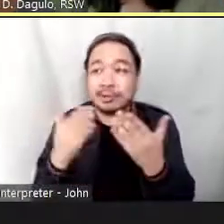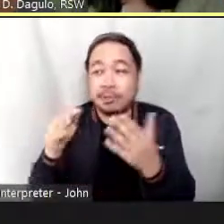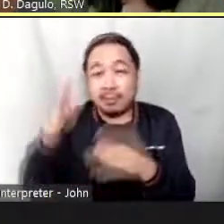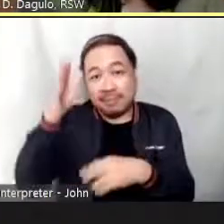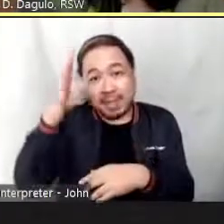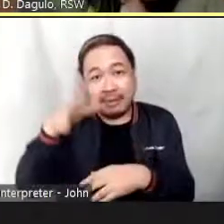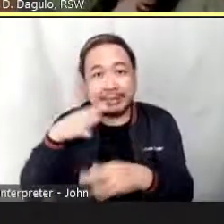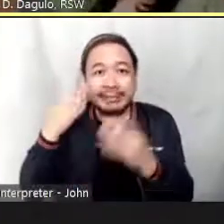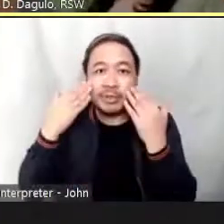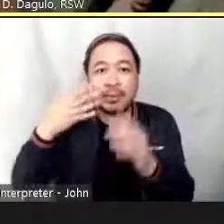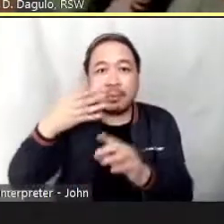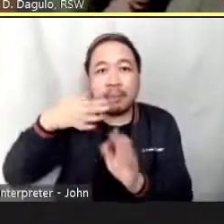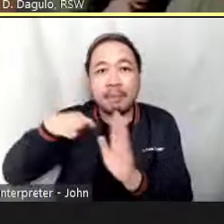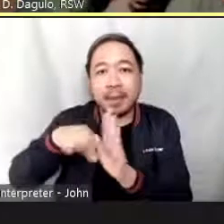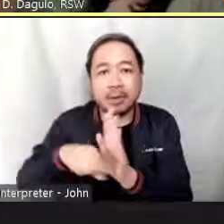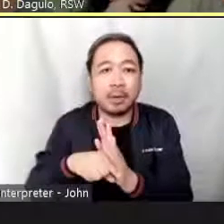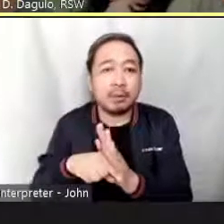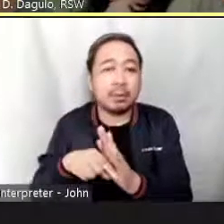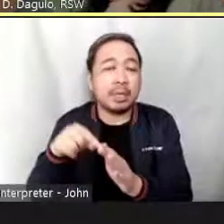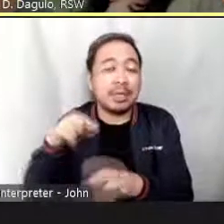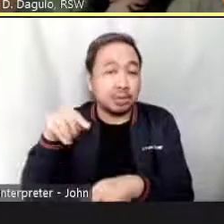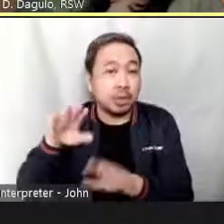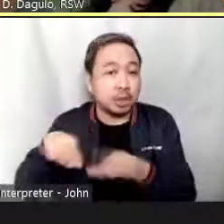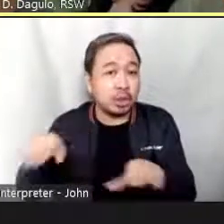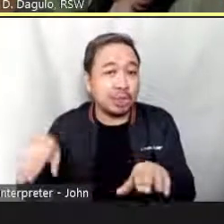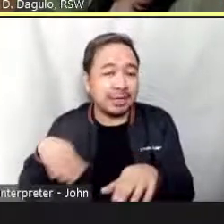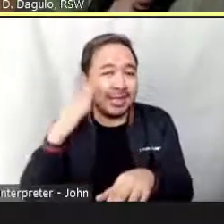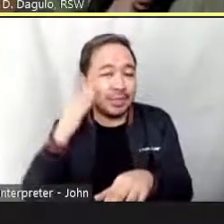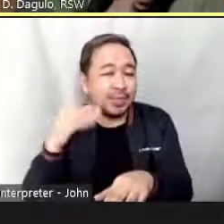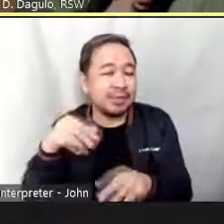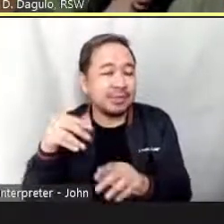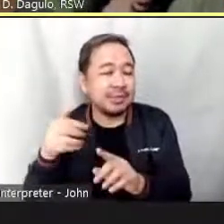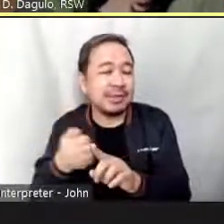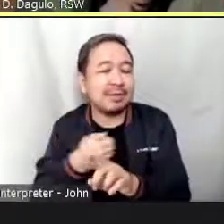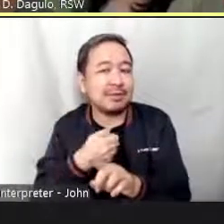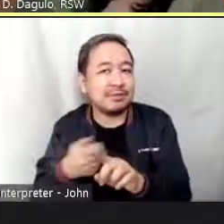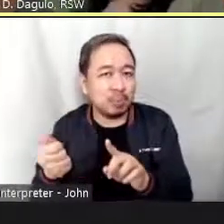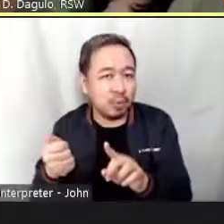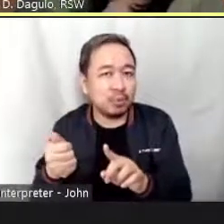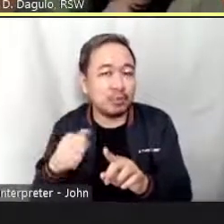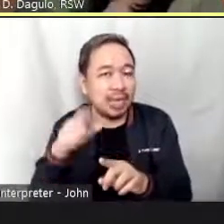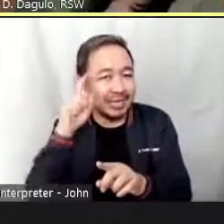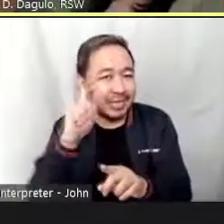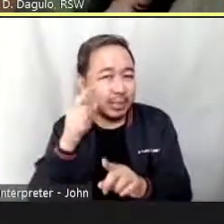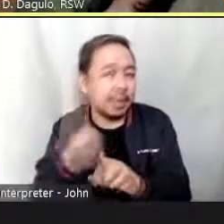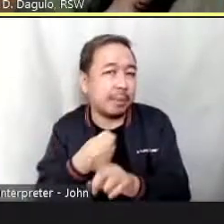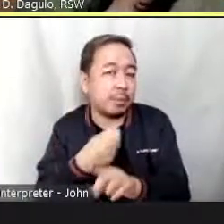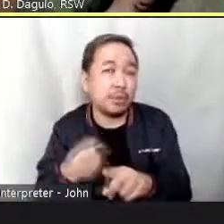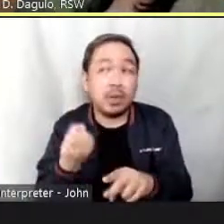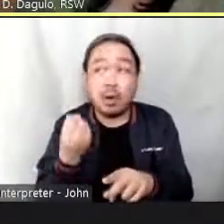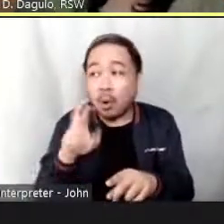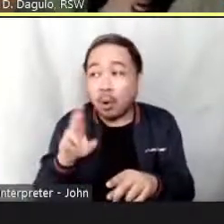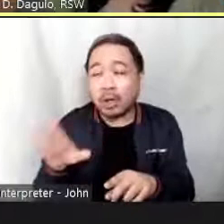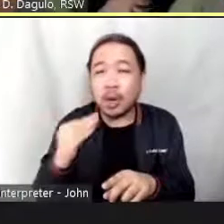internet connection. So in the next slide, given these findings, these are